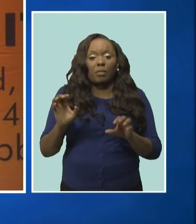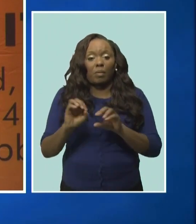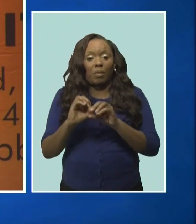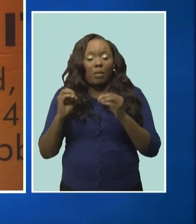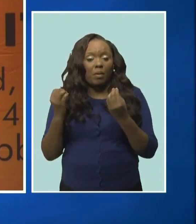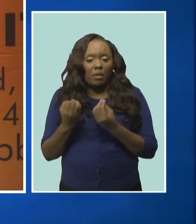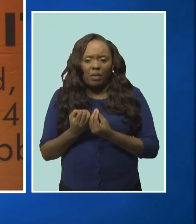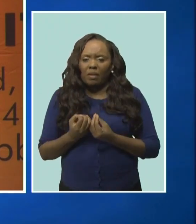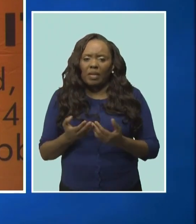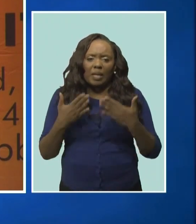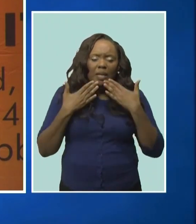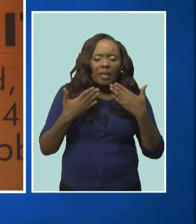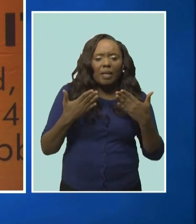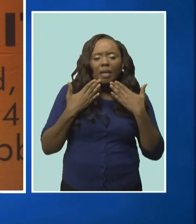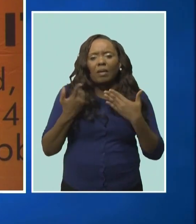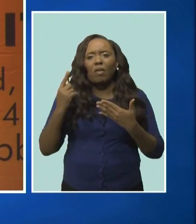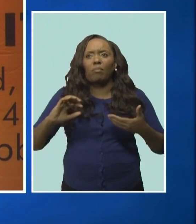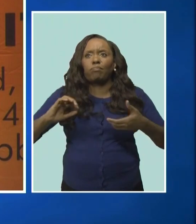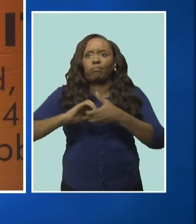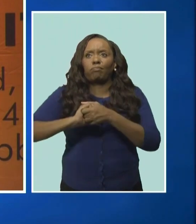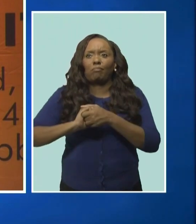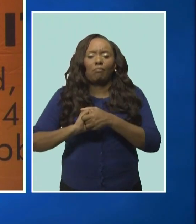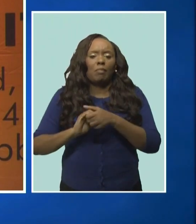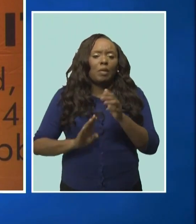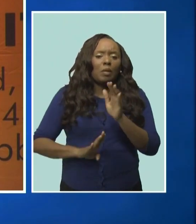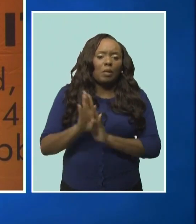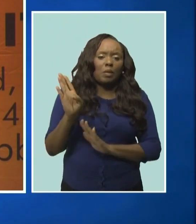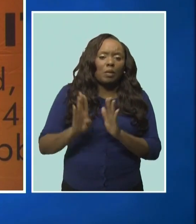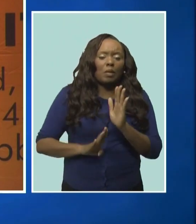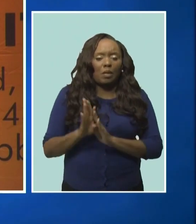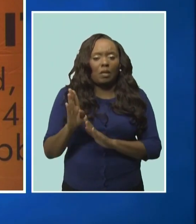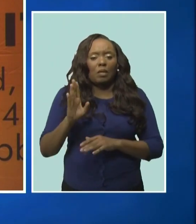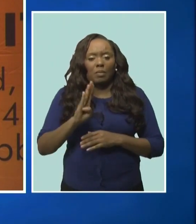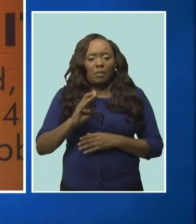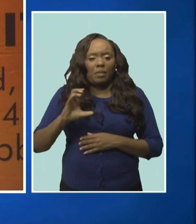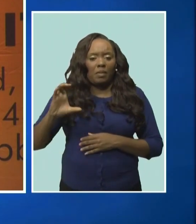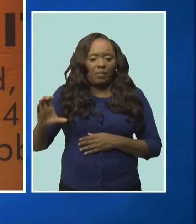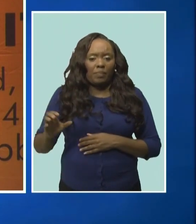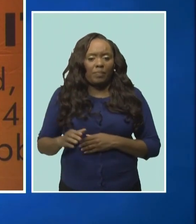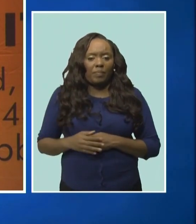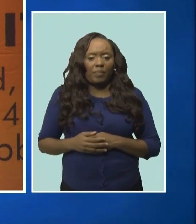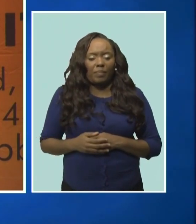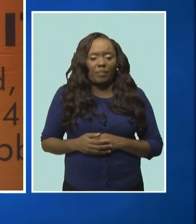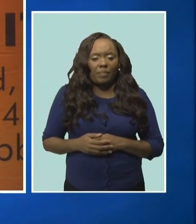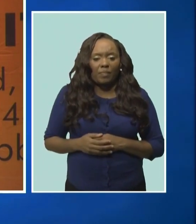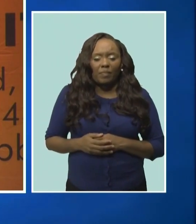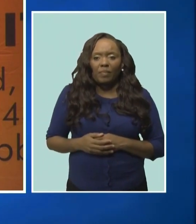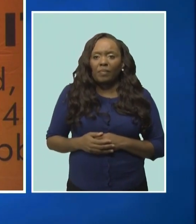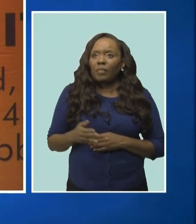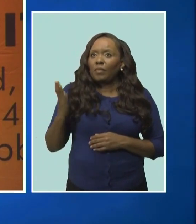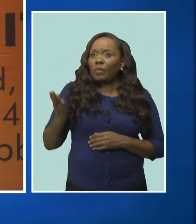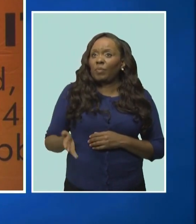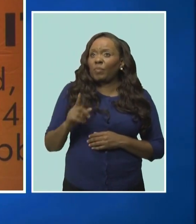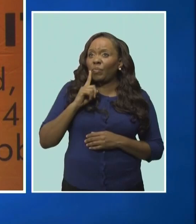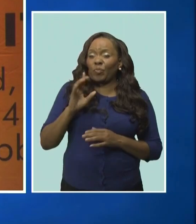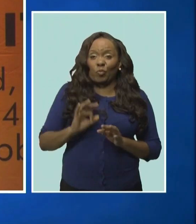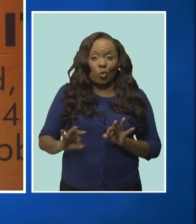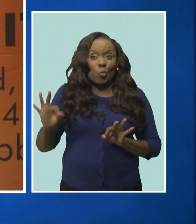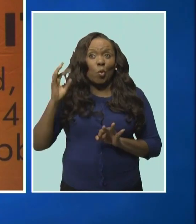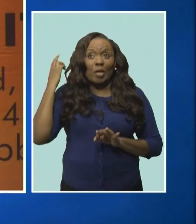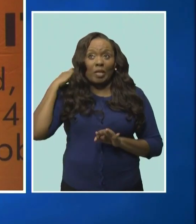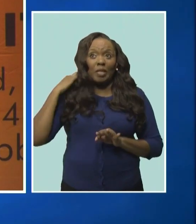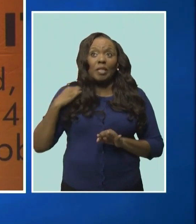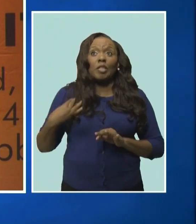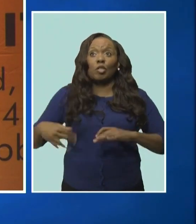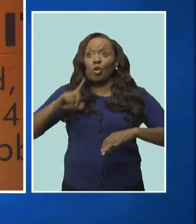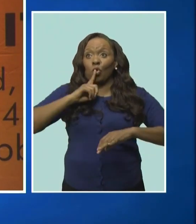your continued contribution to the growth and development of the college. You are an important stakeholder in our mission